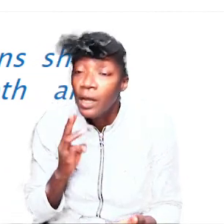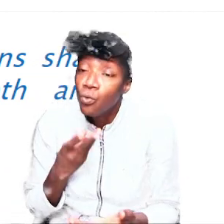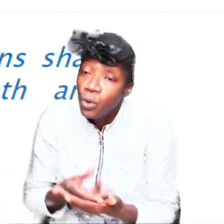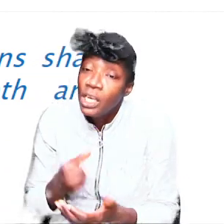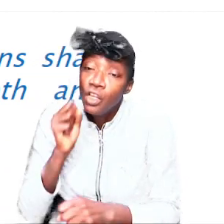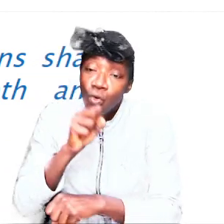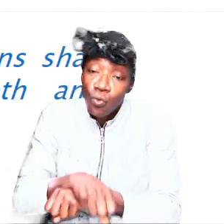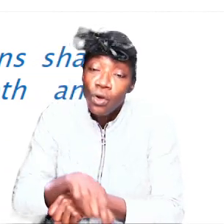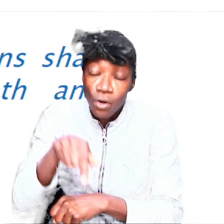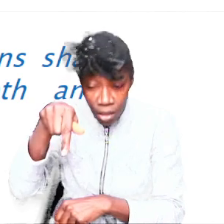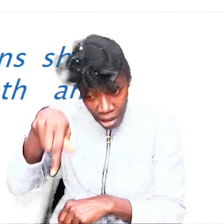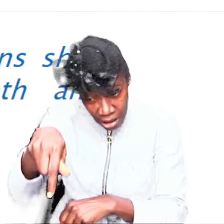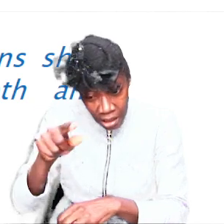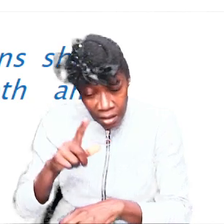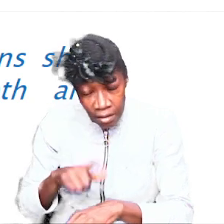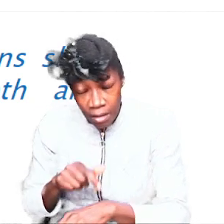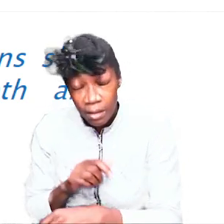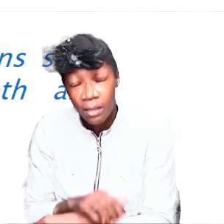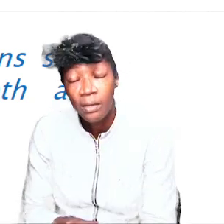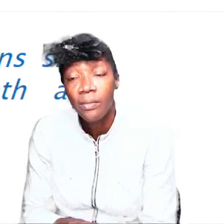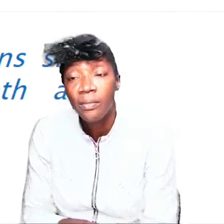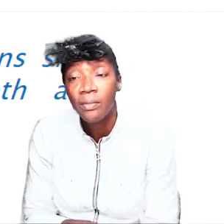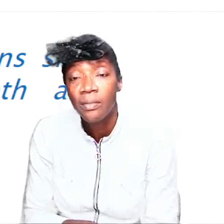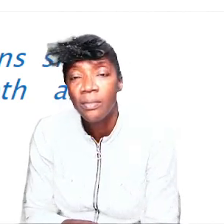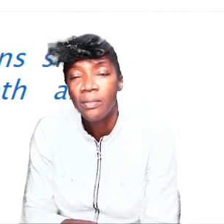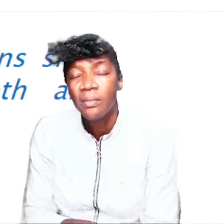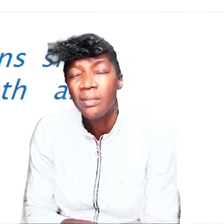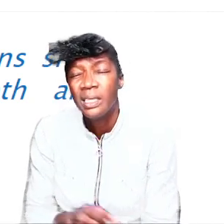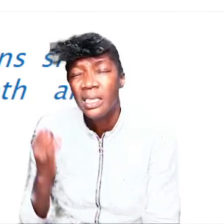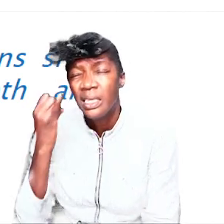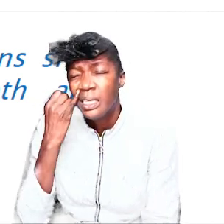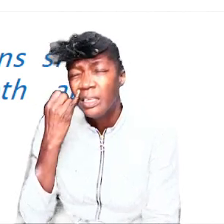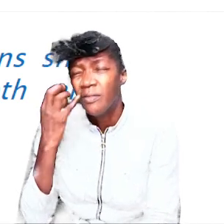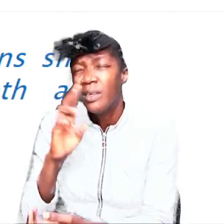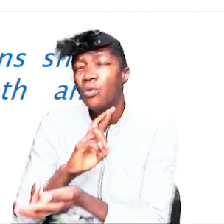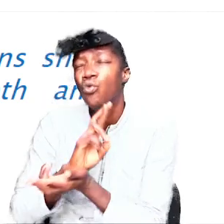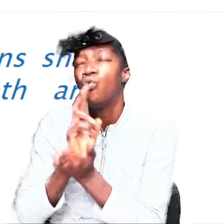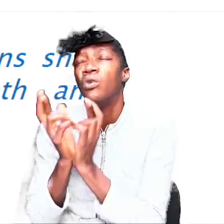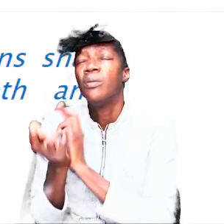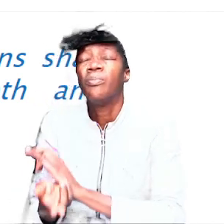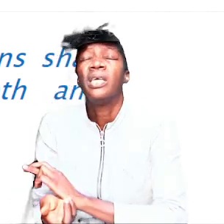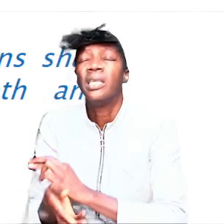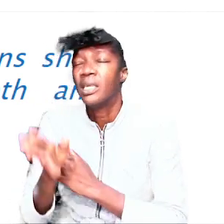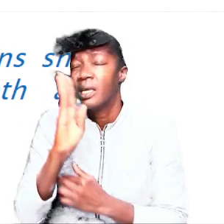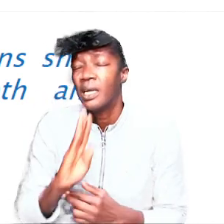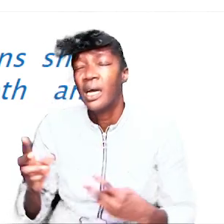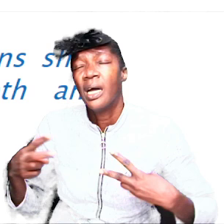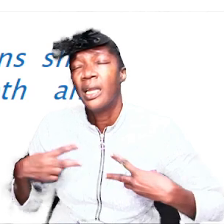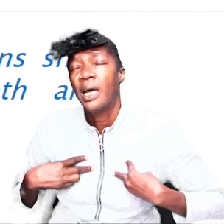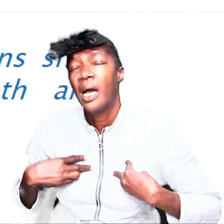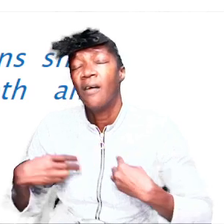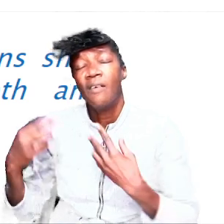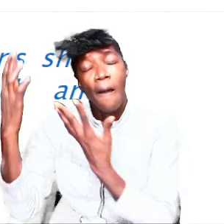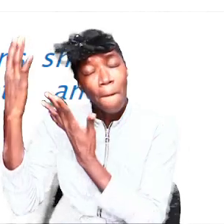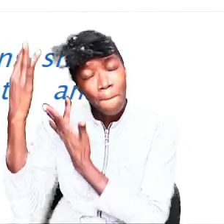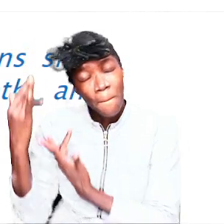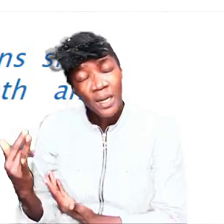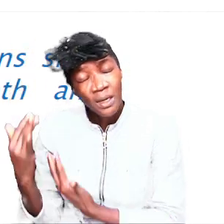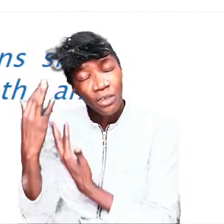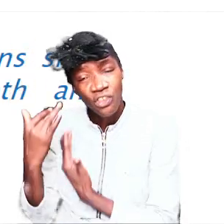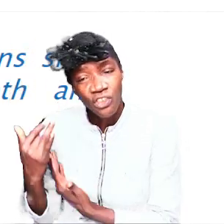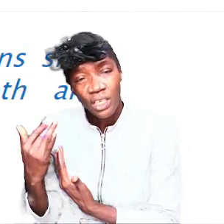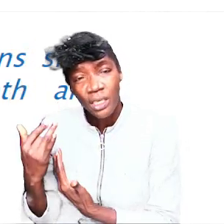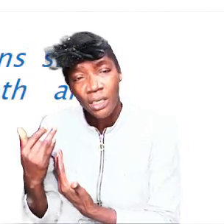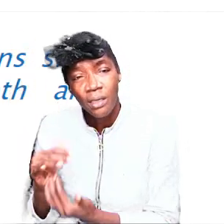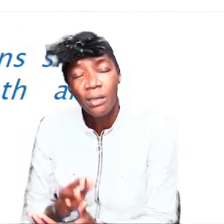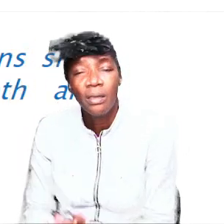at this point. If he had repented, God would have had mercy on him. I believe that God